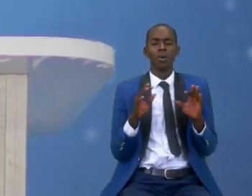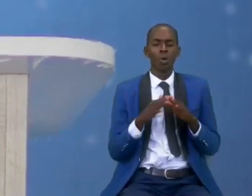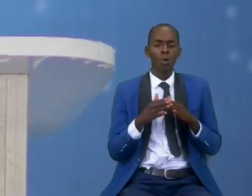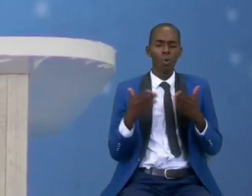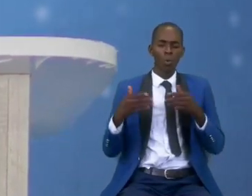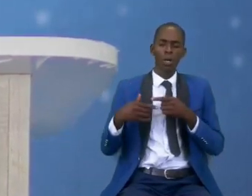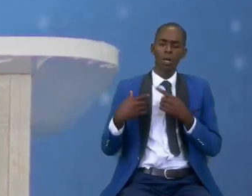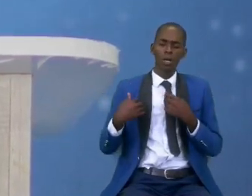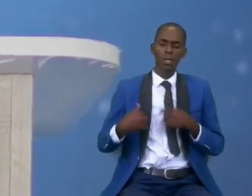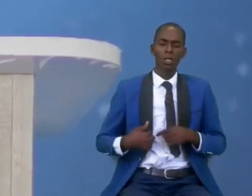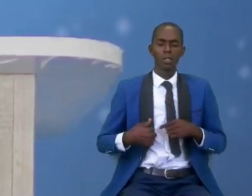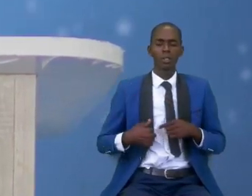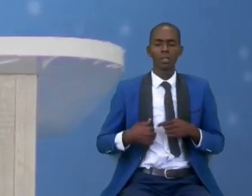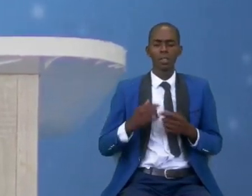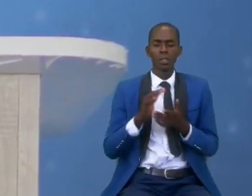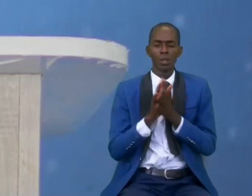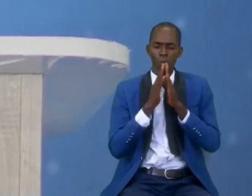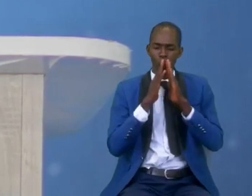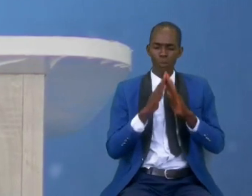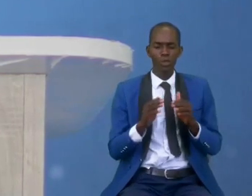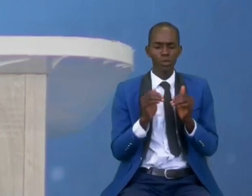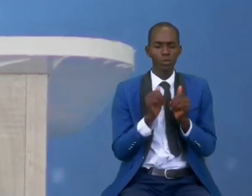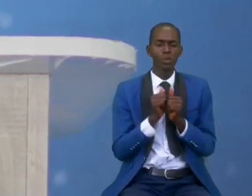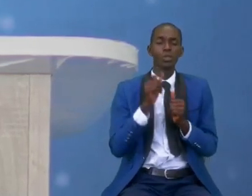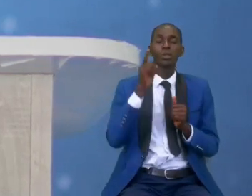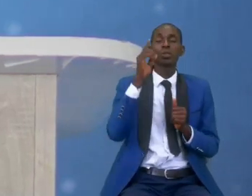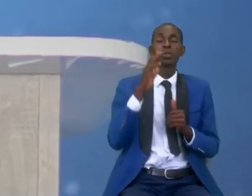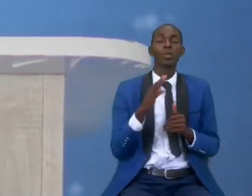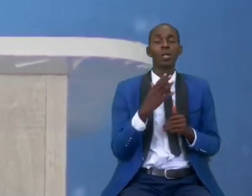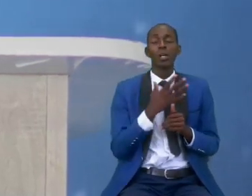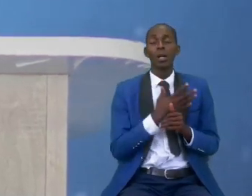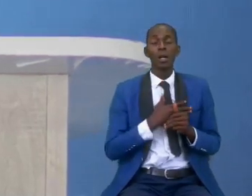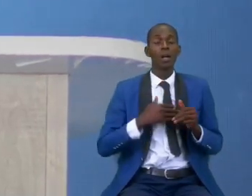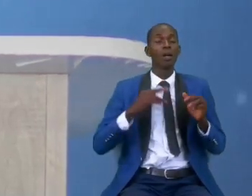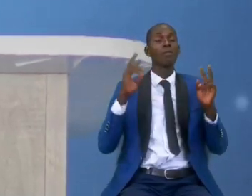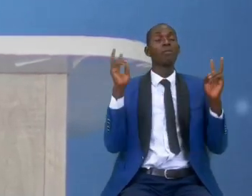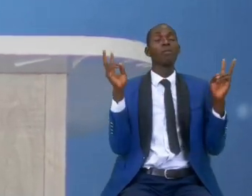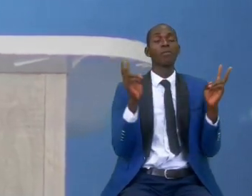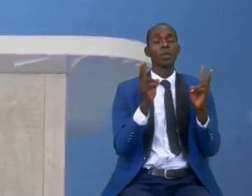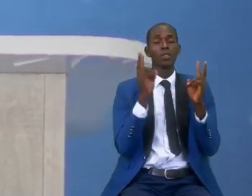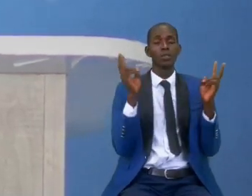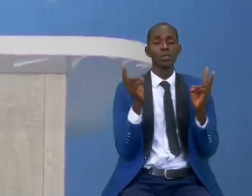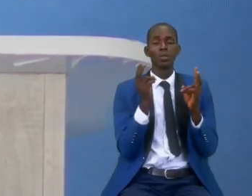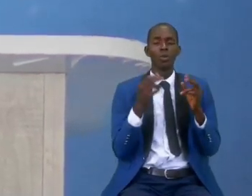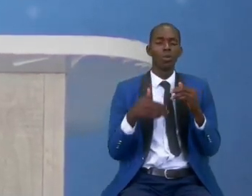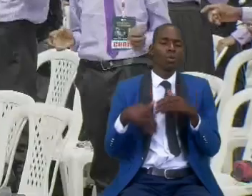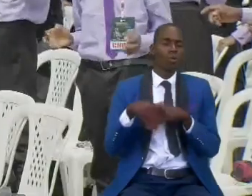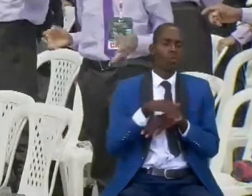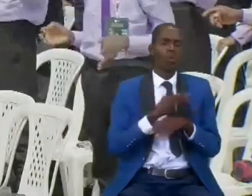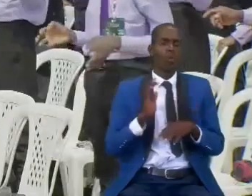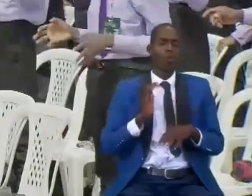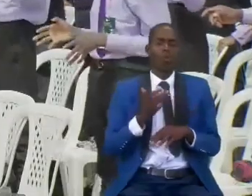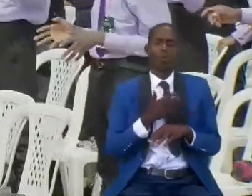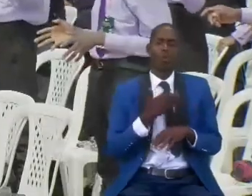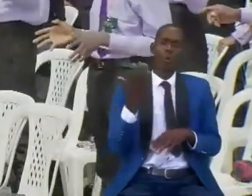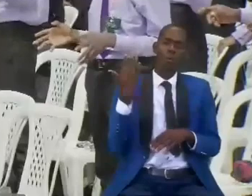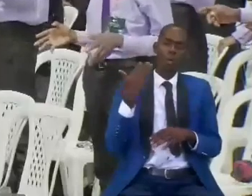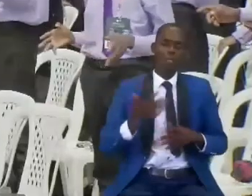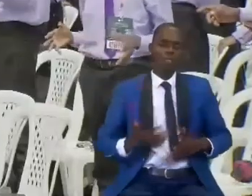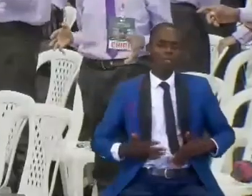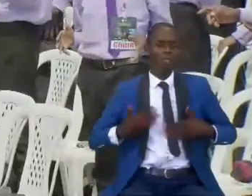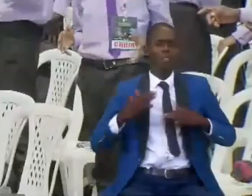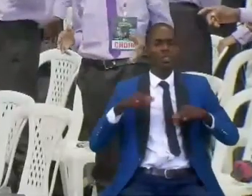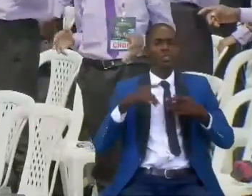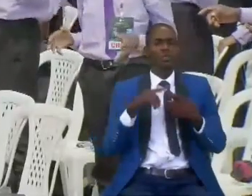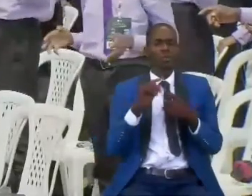And victory over our past life. Grant unto everyone in Jesus' name. And I